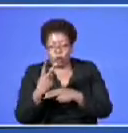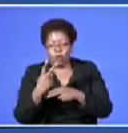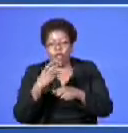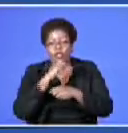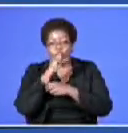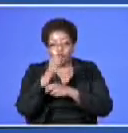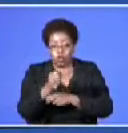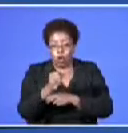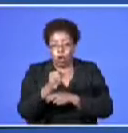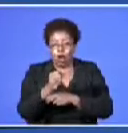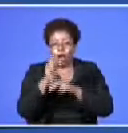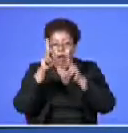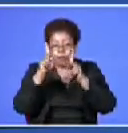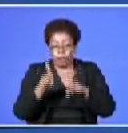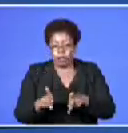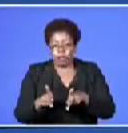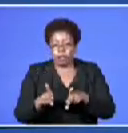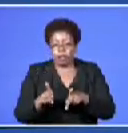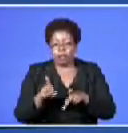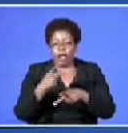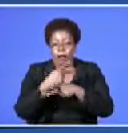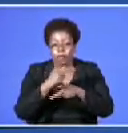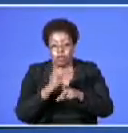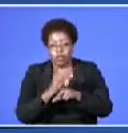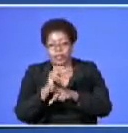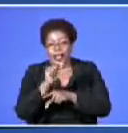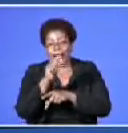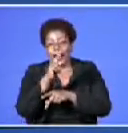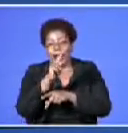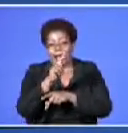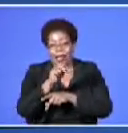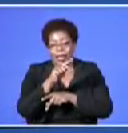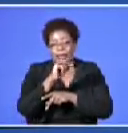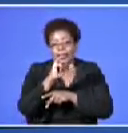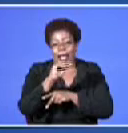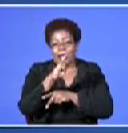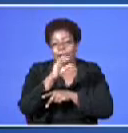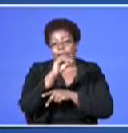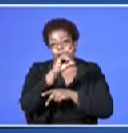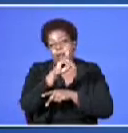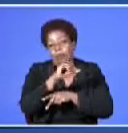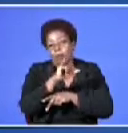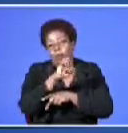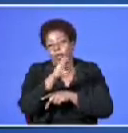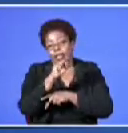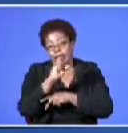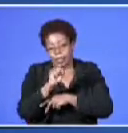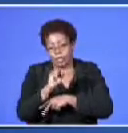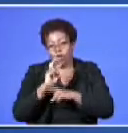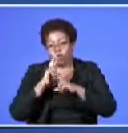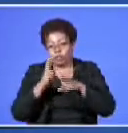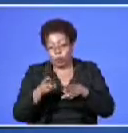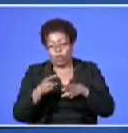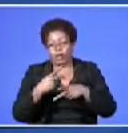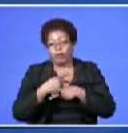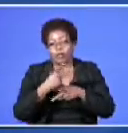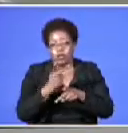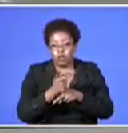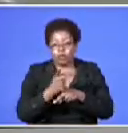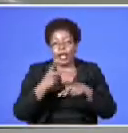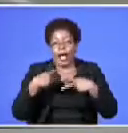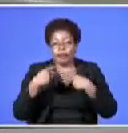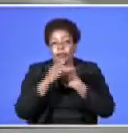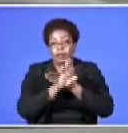persons are producing the antibody response that you want, but also that antibody response that is produced would also be